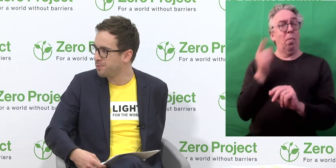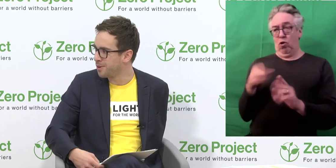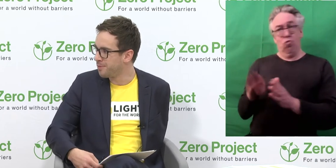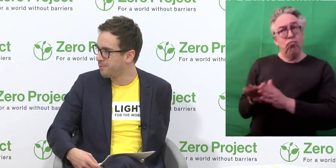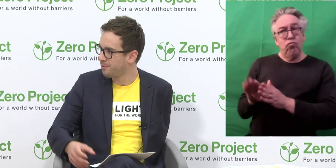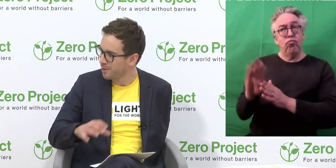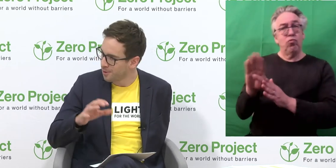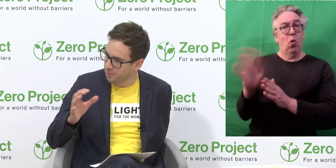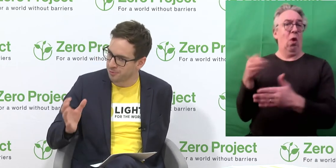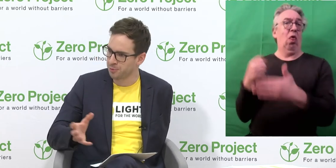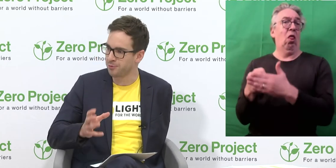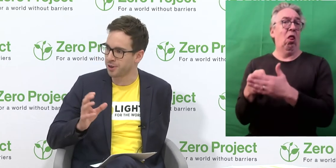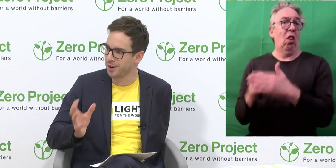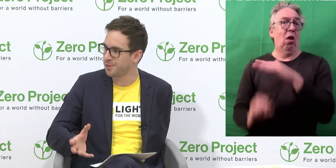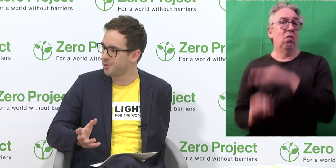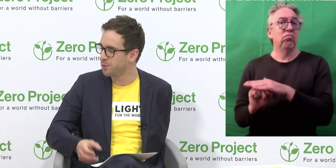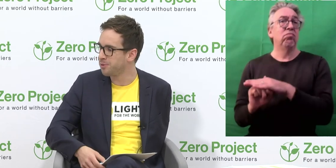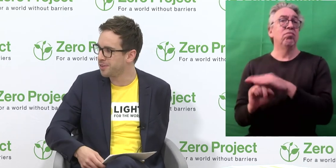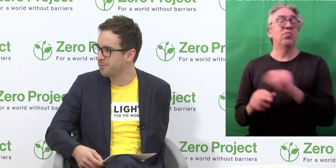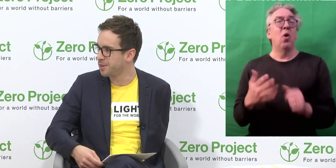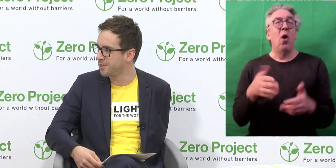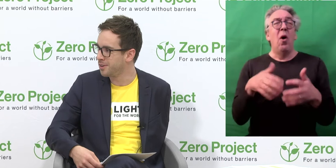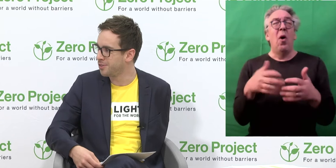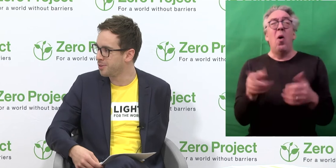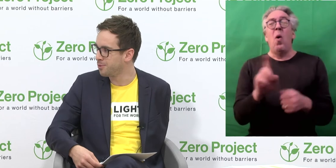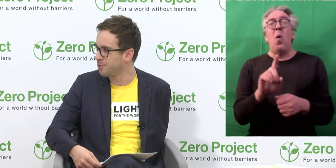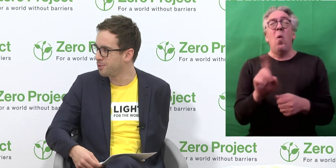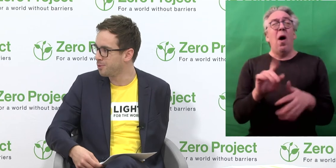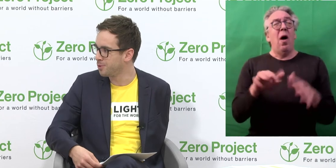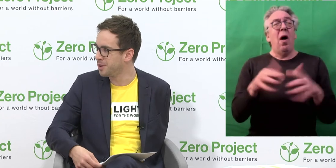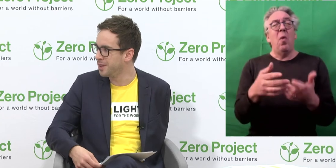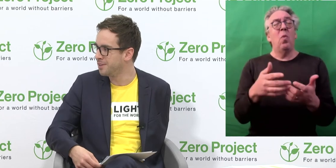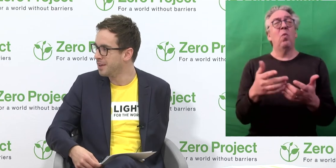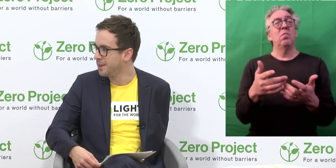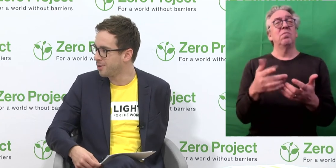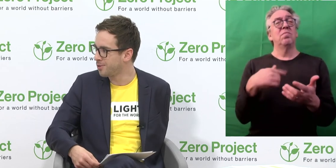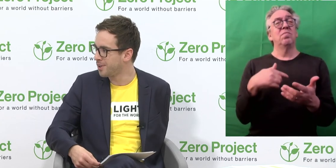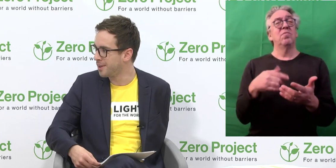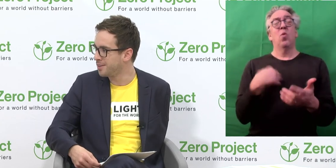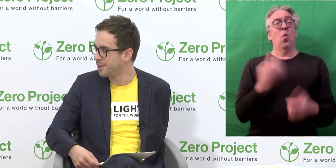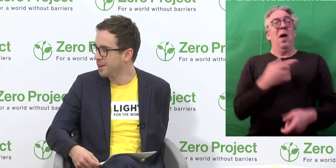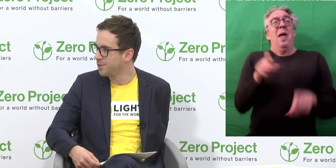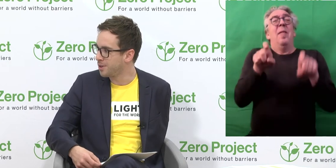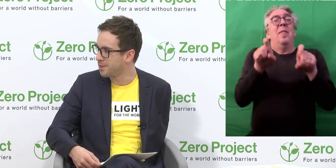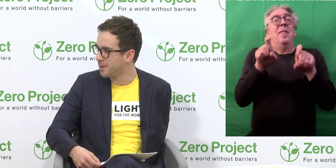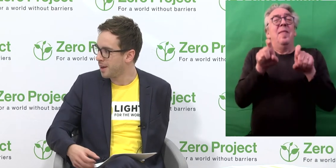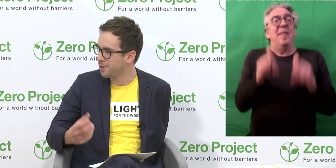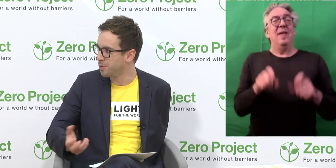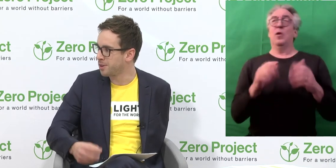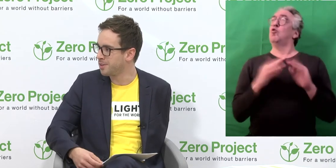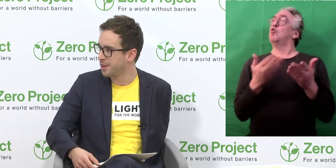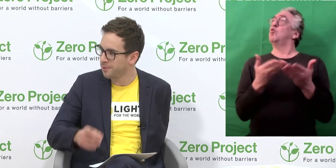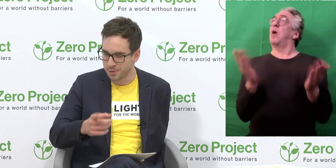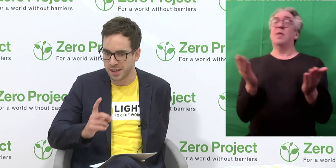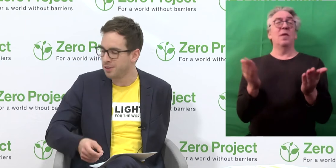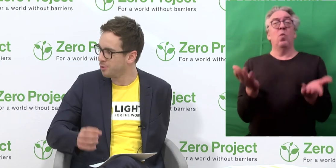help with regards to women with disabilities in leadership roles? What do we need in our society so that other women